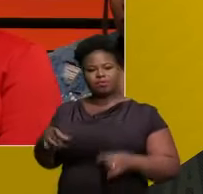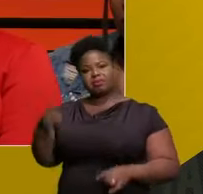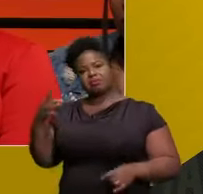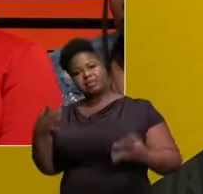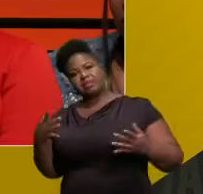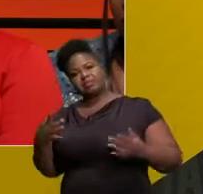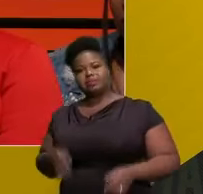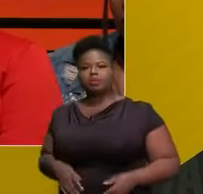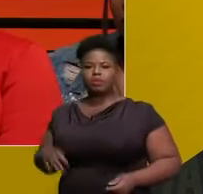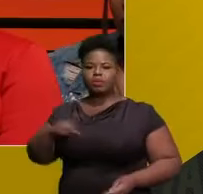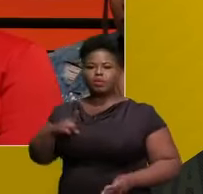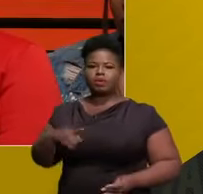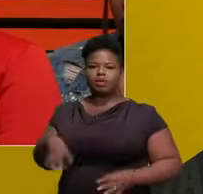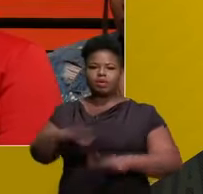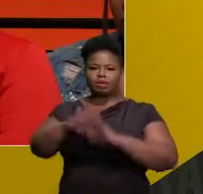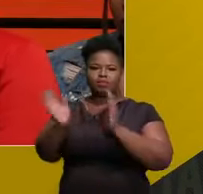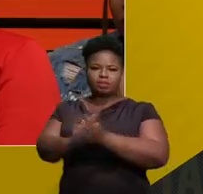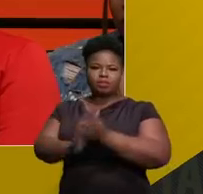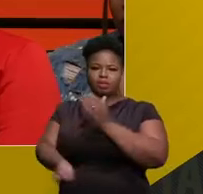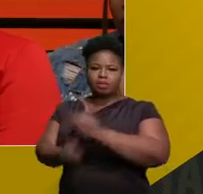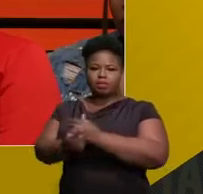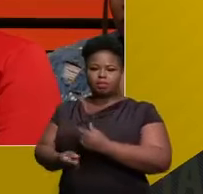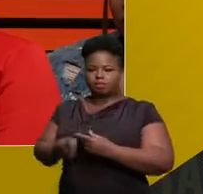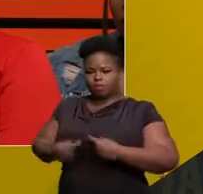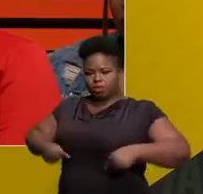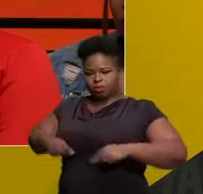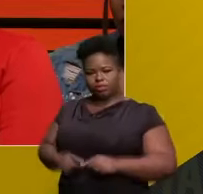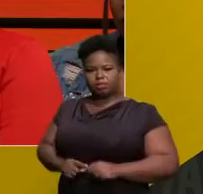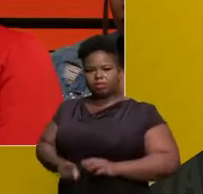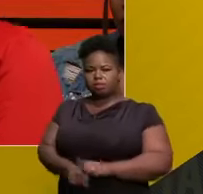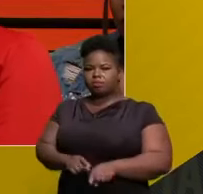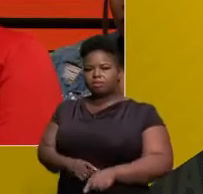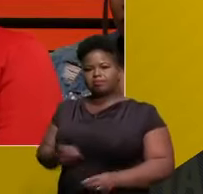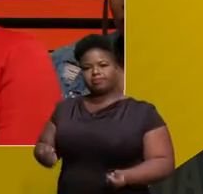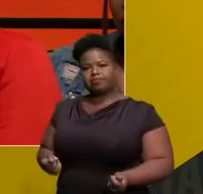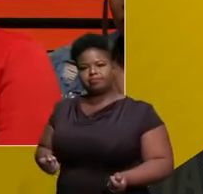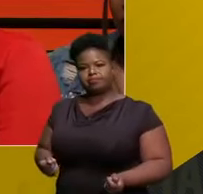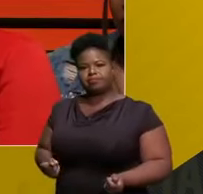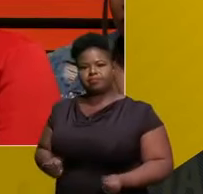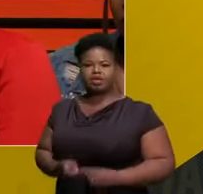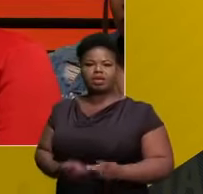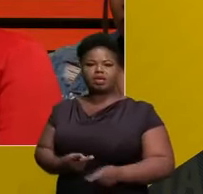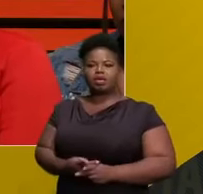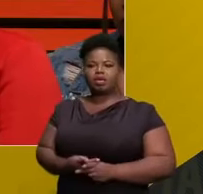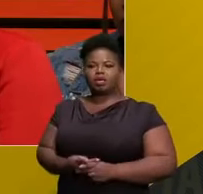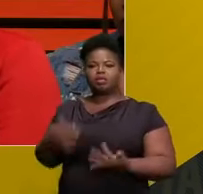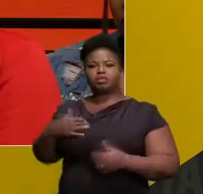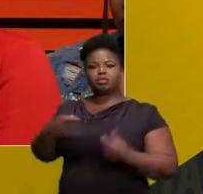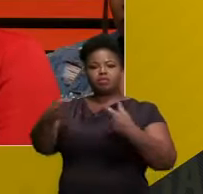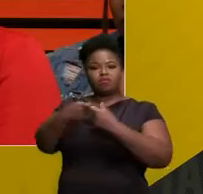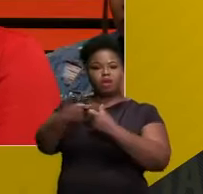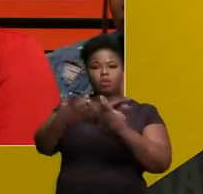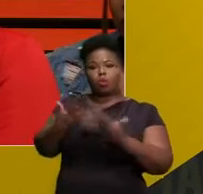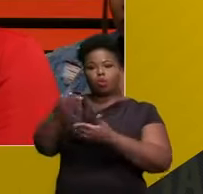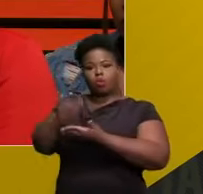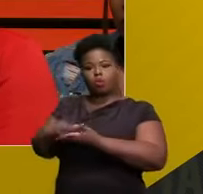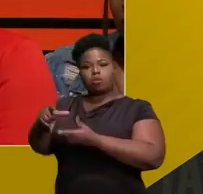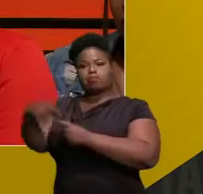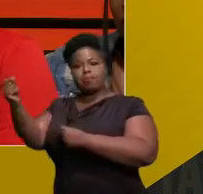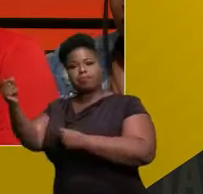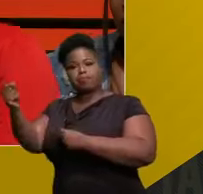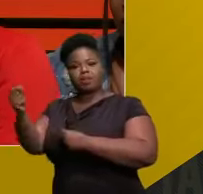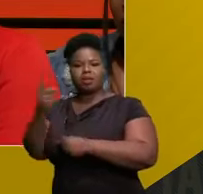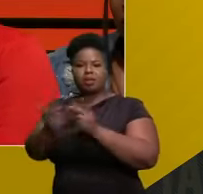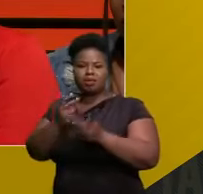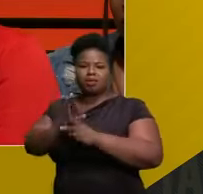sometimes when things happen to us, the immediate response is adrenaline response, fight or flight. And what that serves is it's